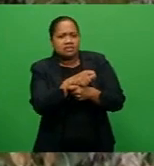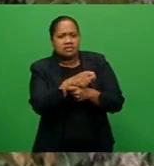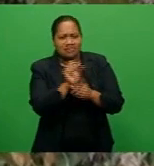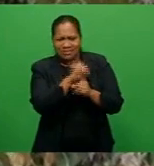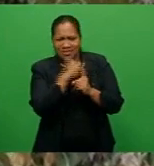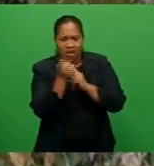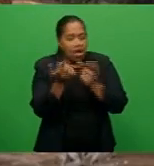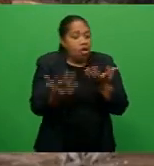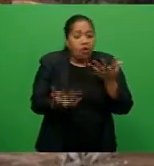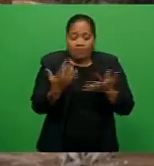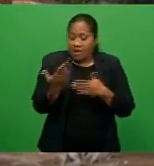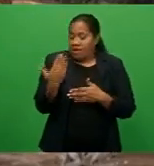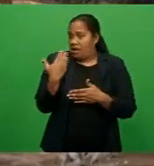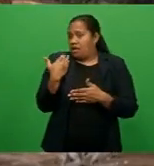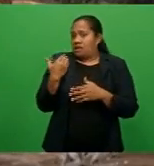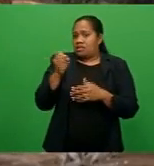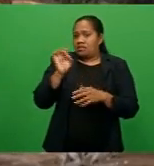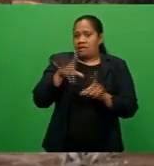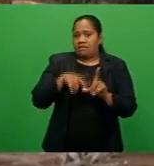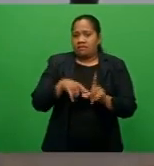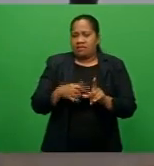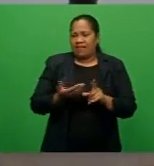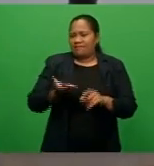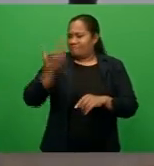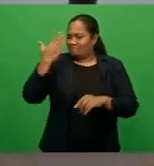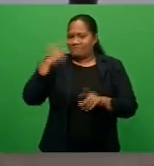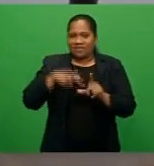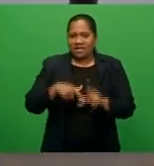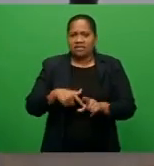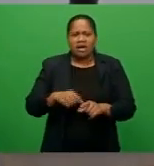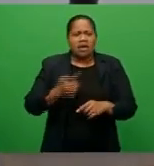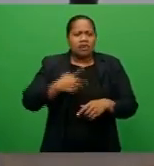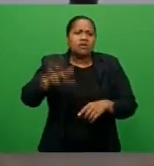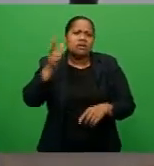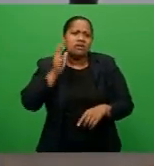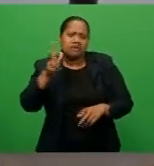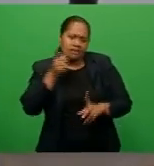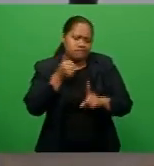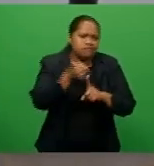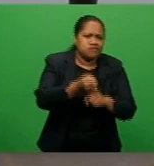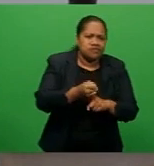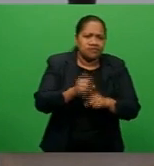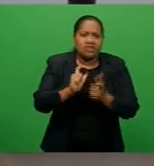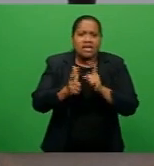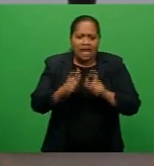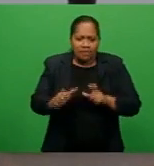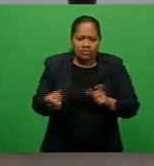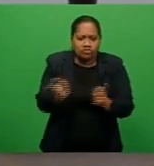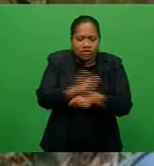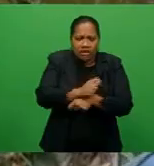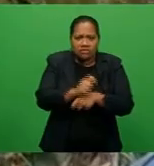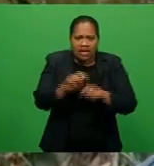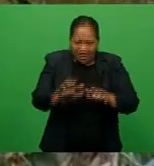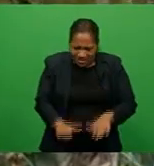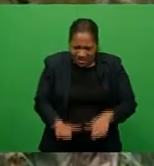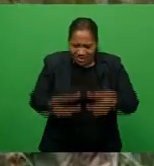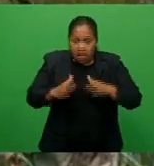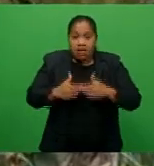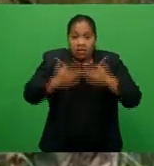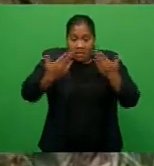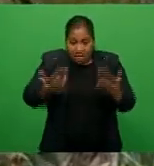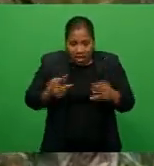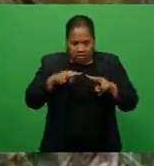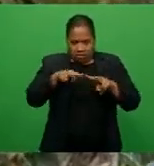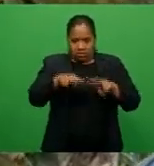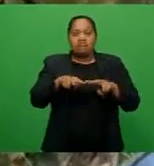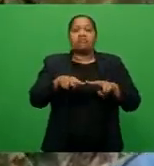years ago. We've been hearing about the impacts of climate change and the sea level rise, but now we are considered victims